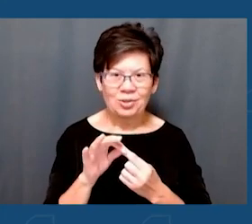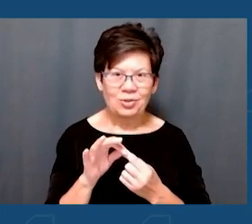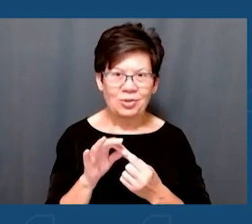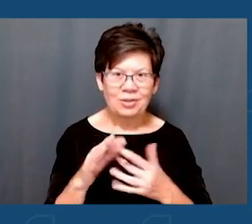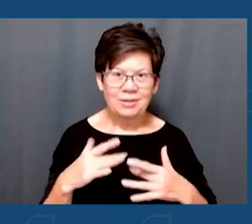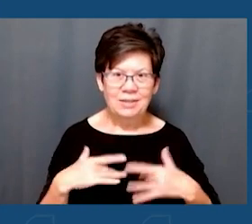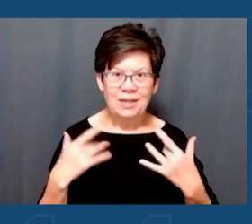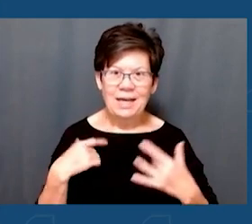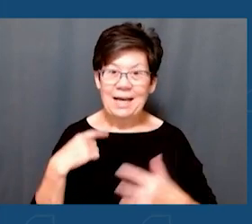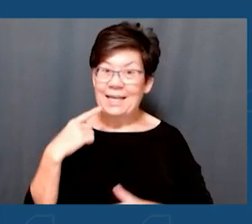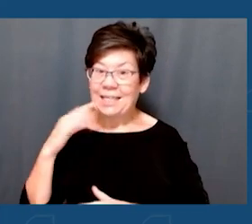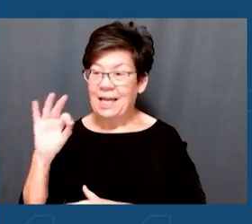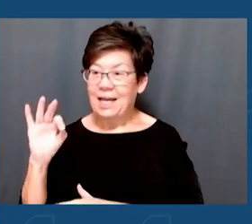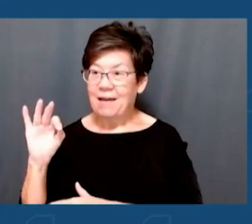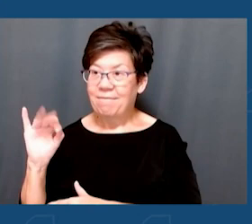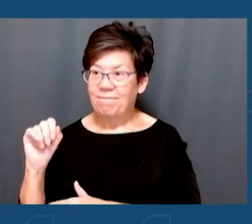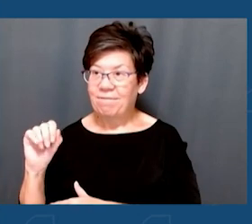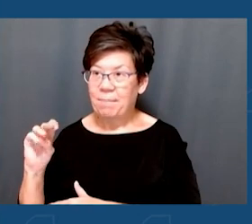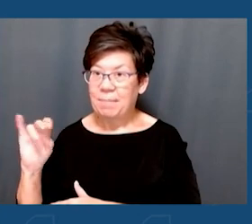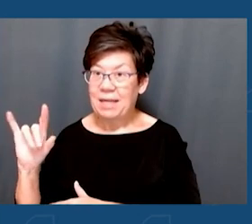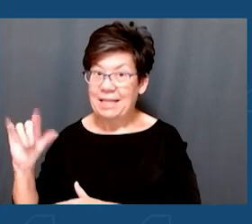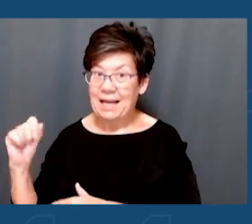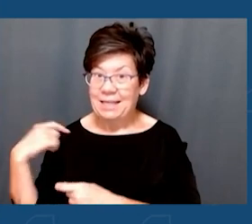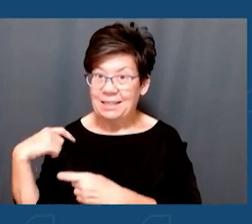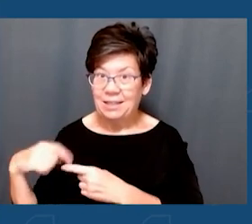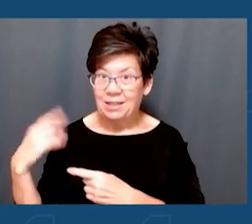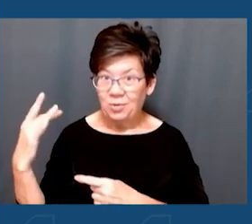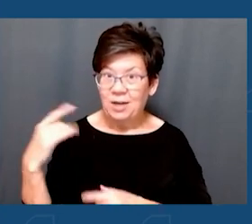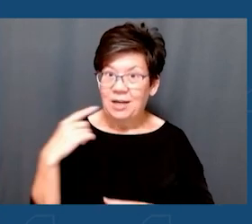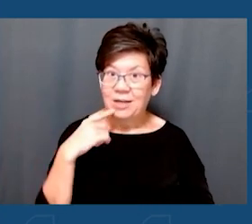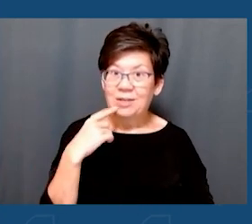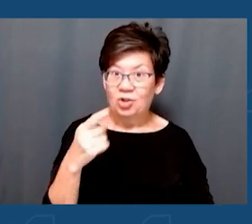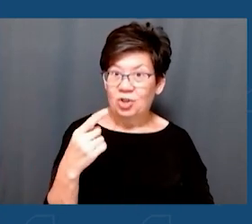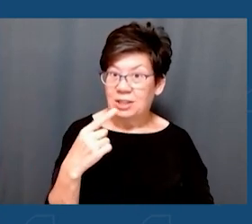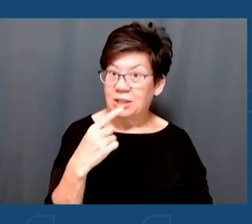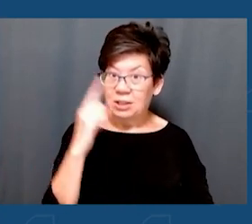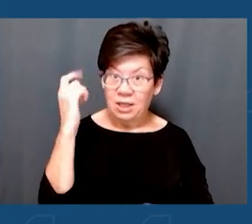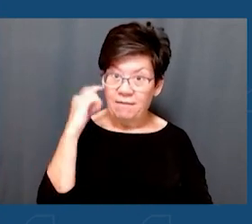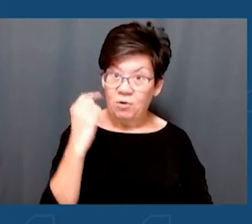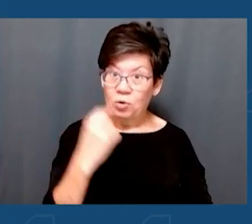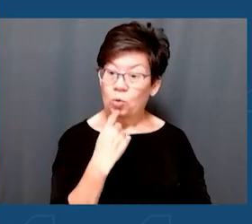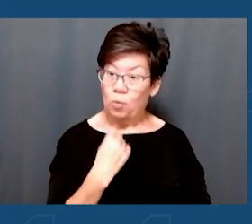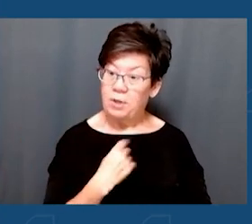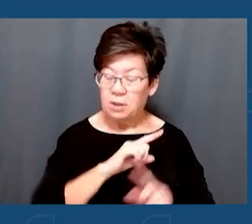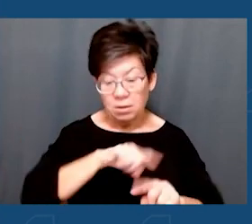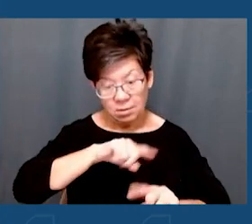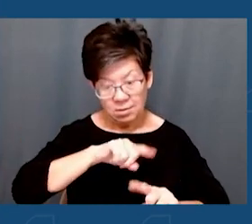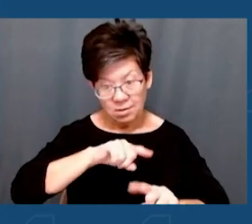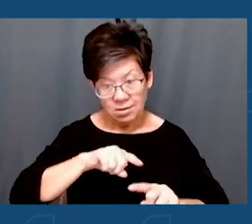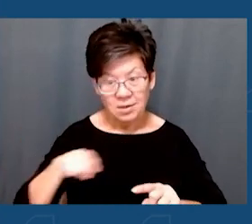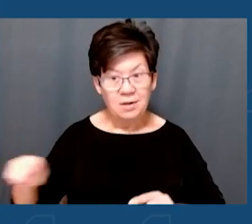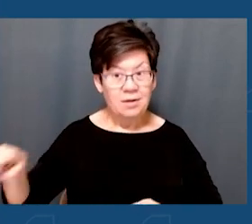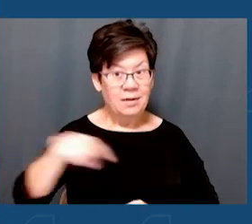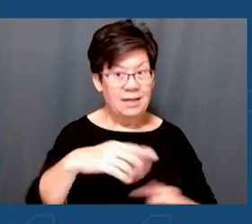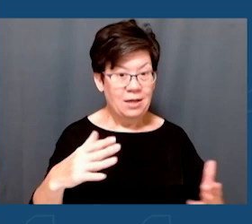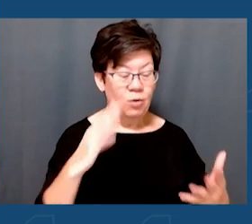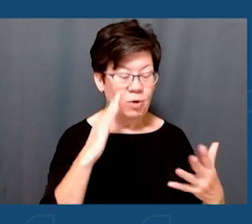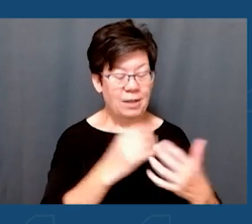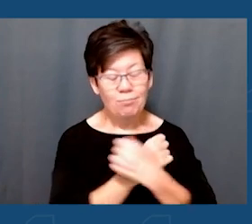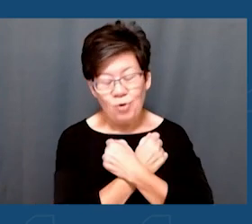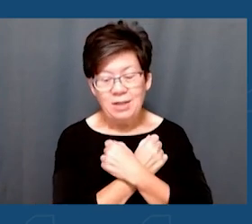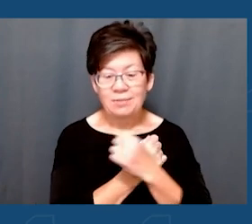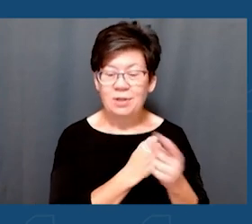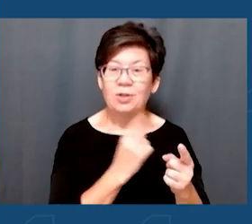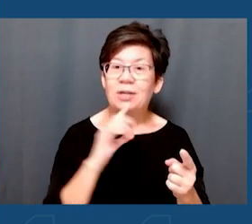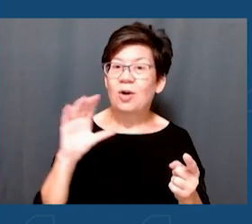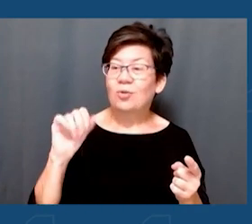familia because, as the governor mentioned, she said, visit Buffalo often and they will embrace you. And Kaz and the mayor and the team